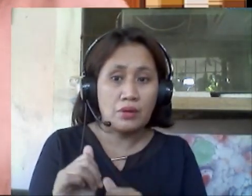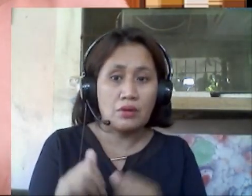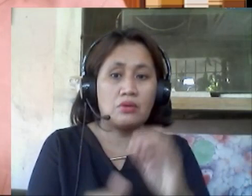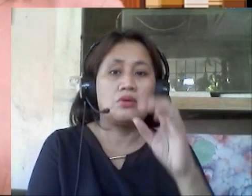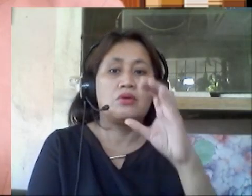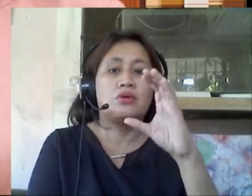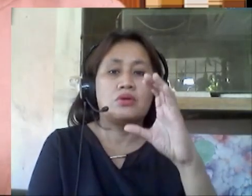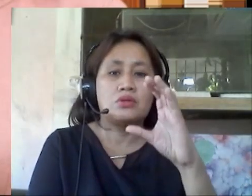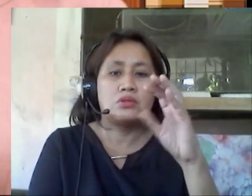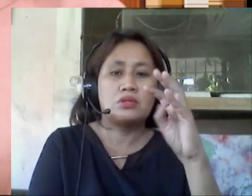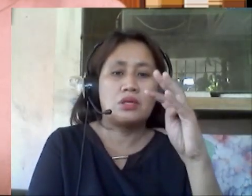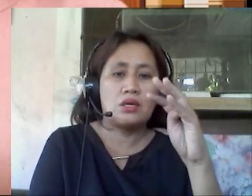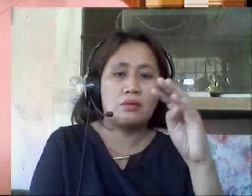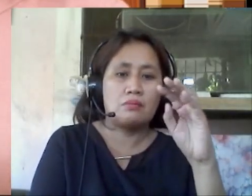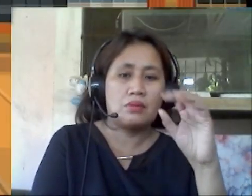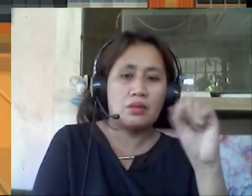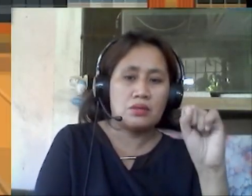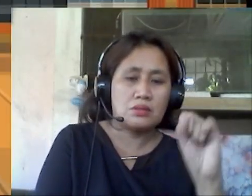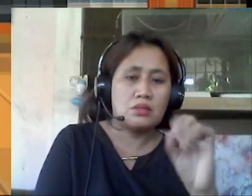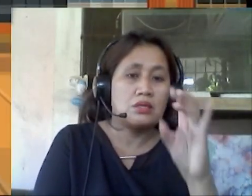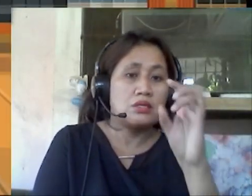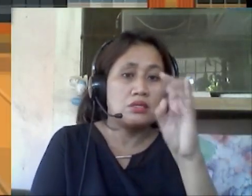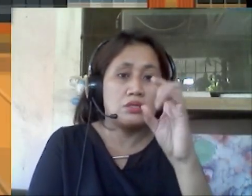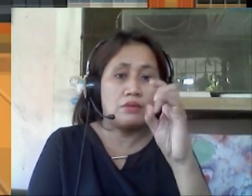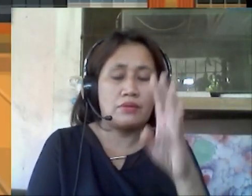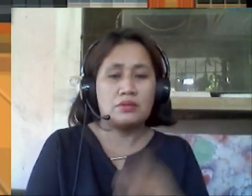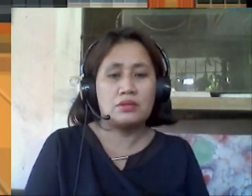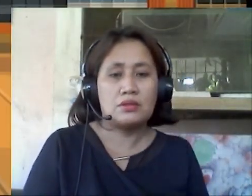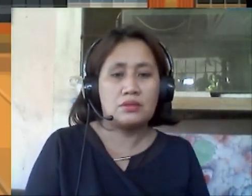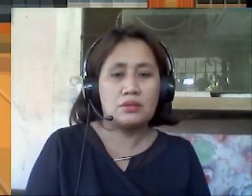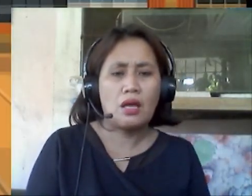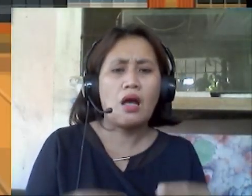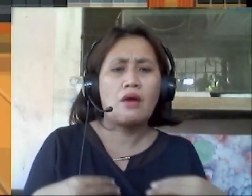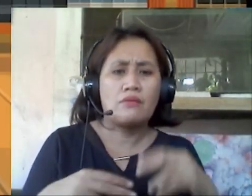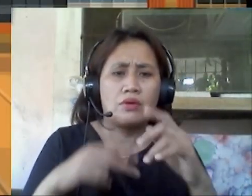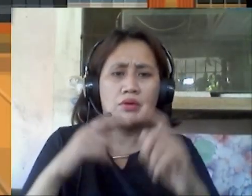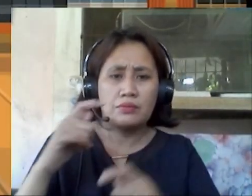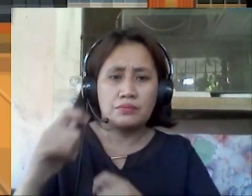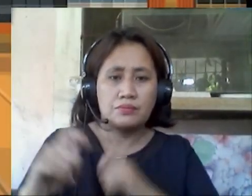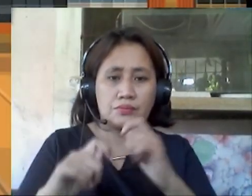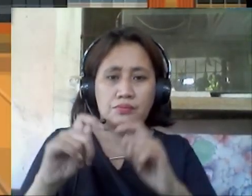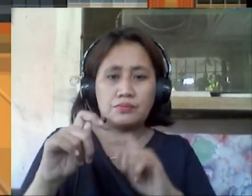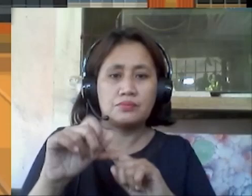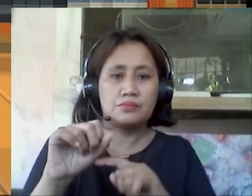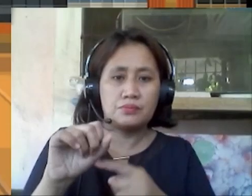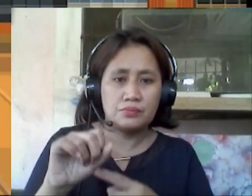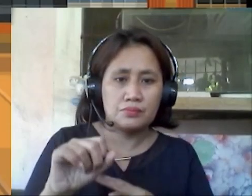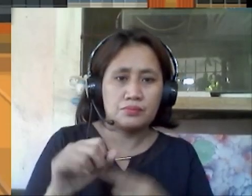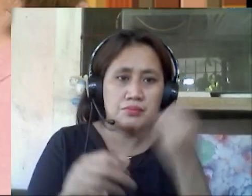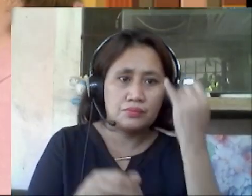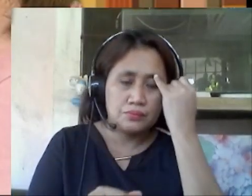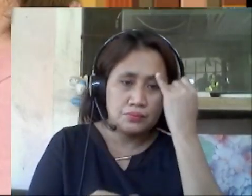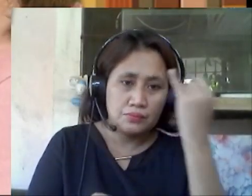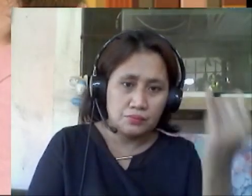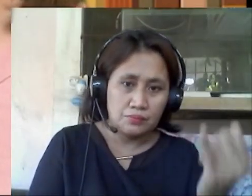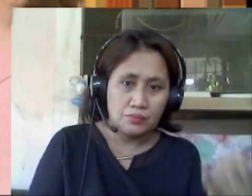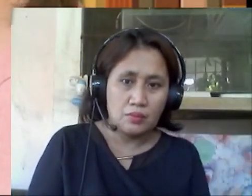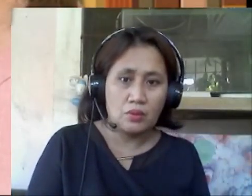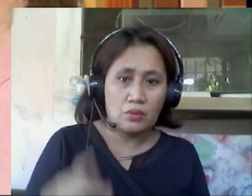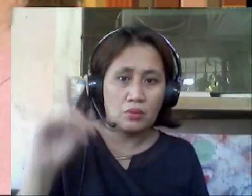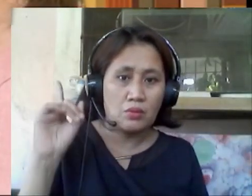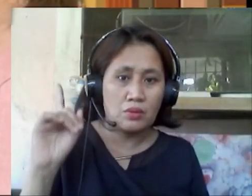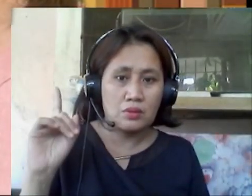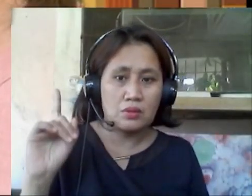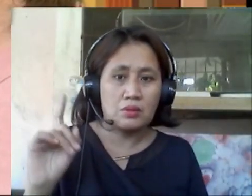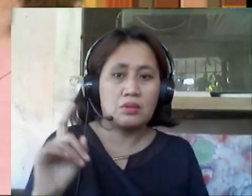Style 17th edition. There are also types or formats of sources of information. We have the